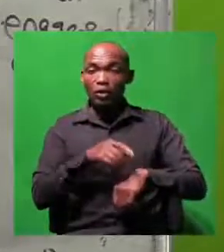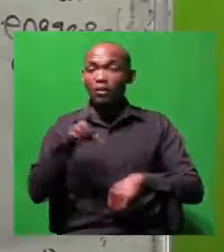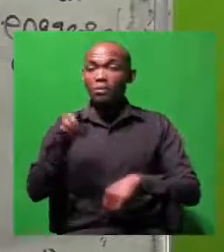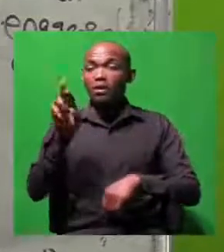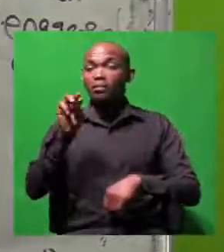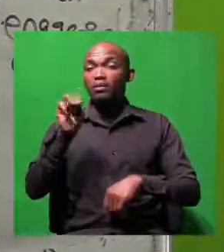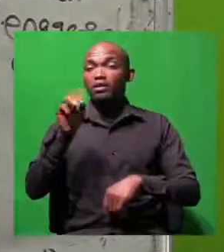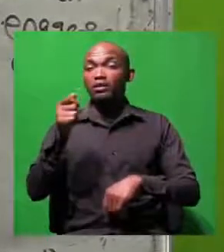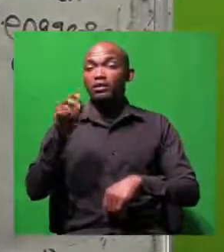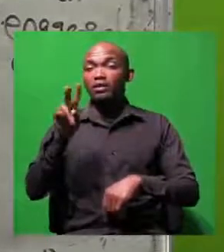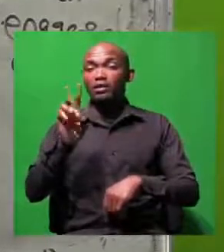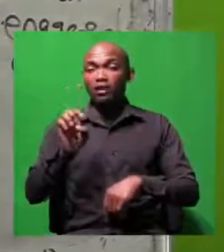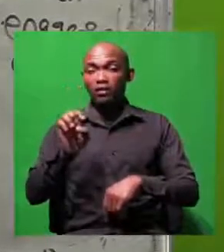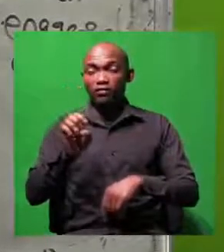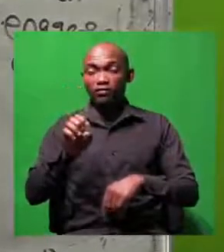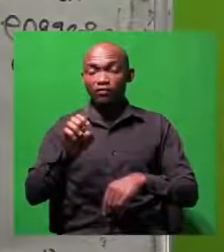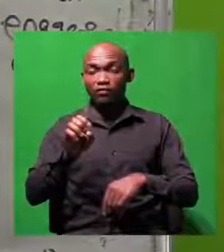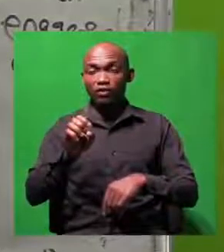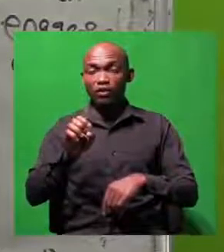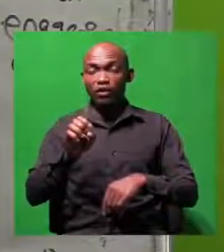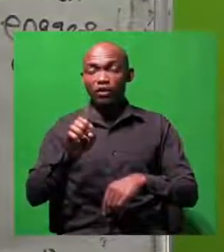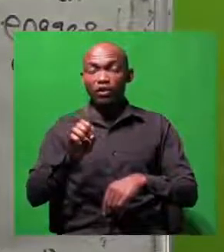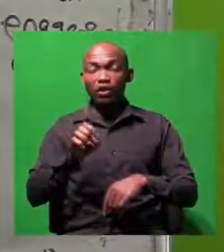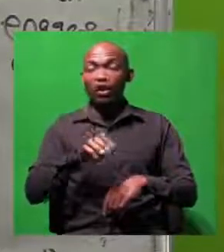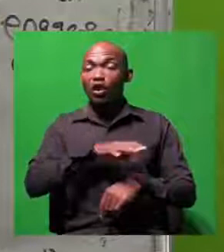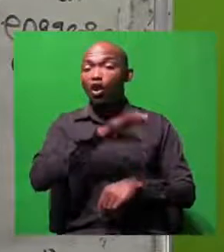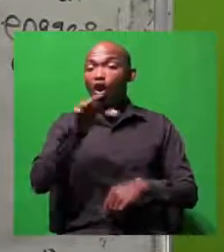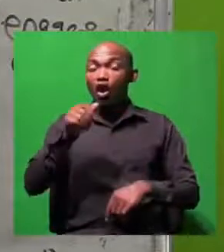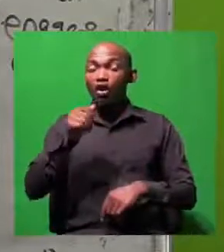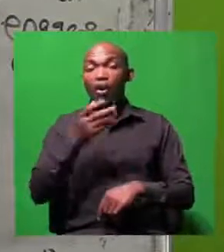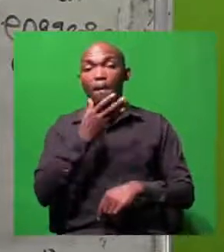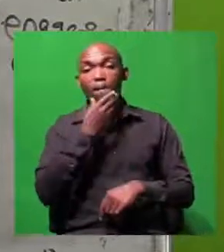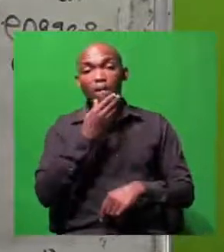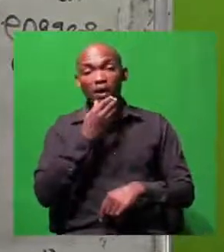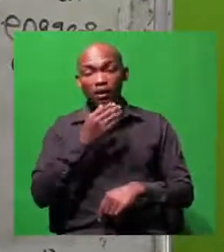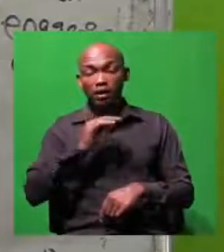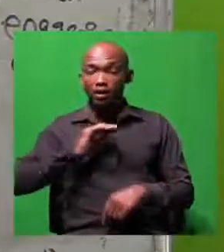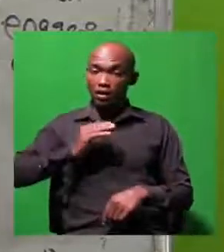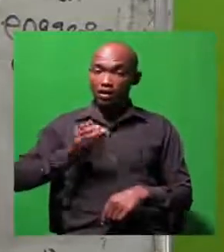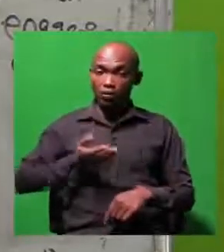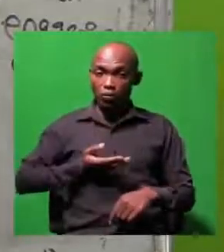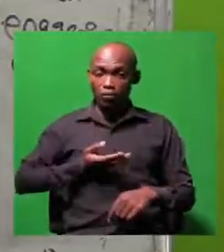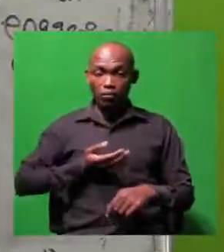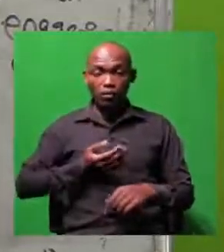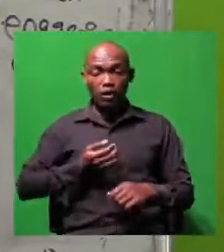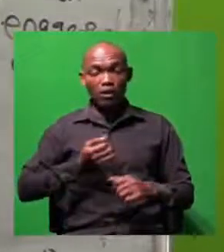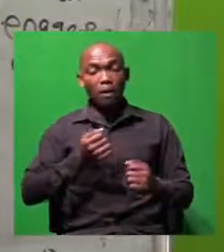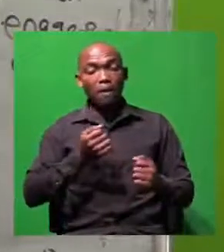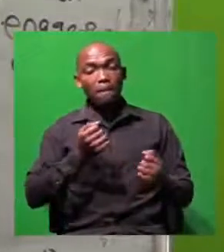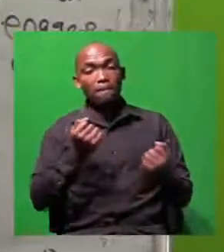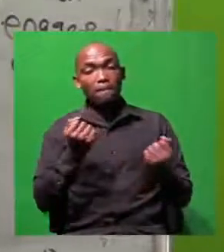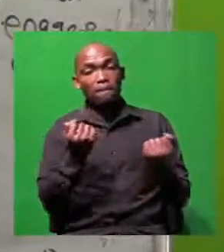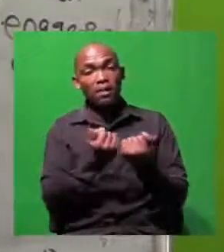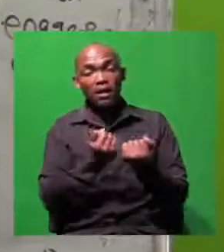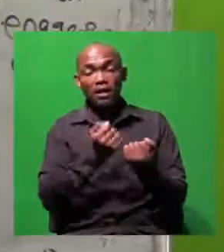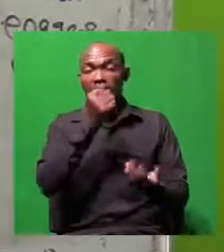During primitive communalism, all men and women participated in making